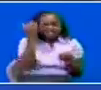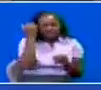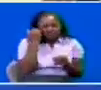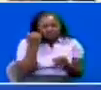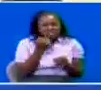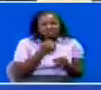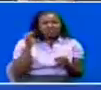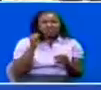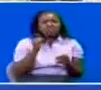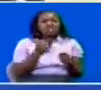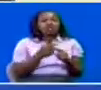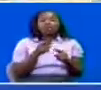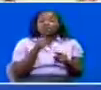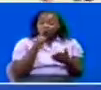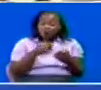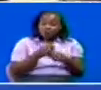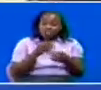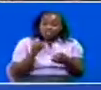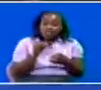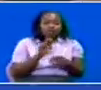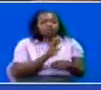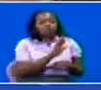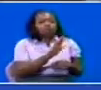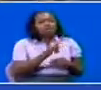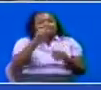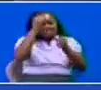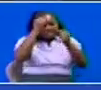wamesema kitakachowafanya wasitishe mgomo ni mazungumzo na